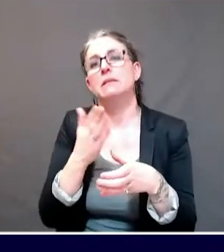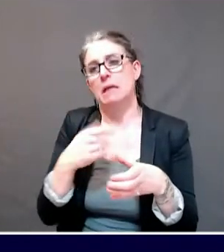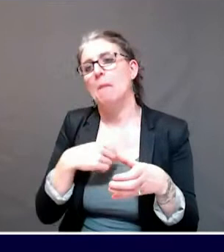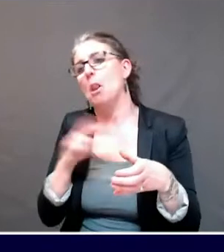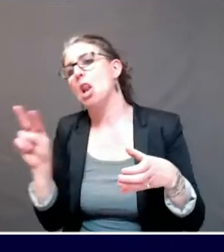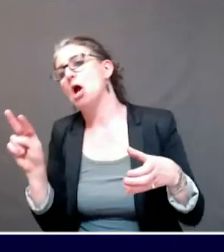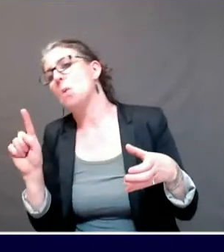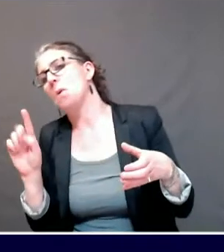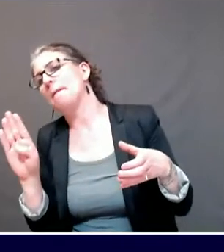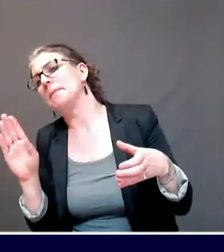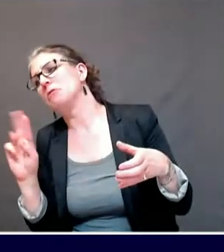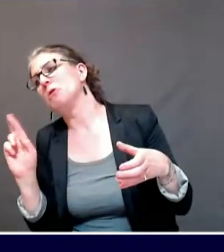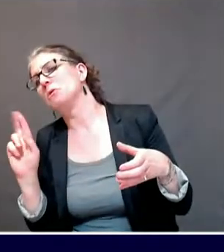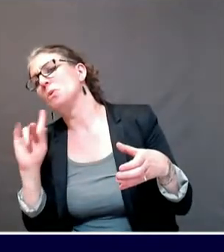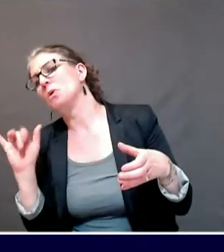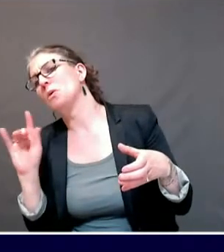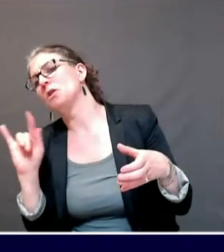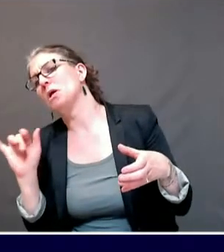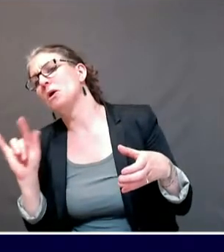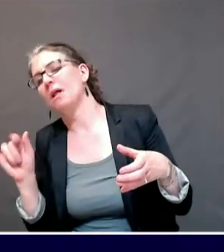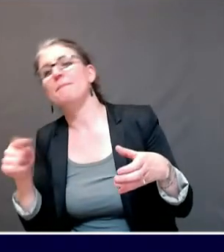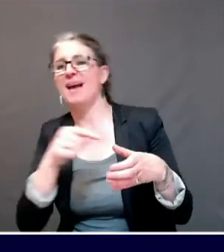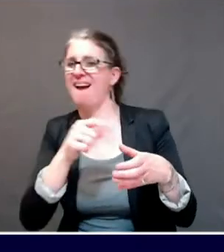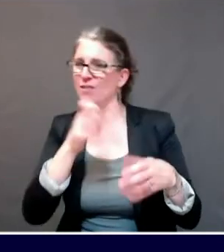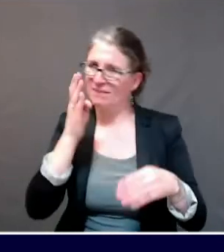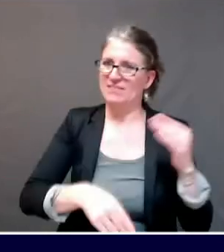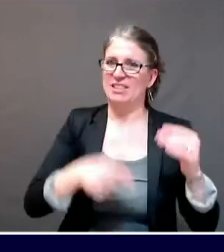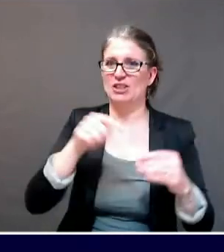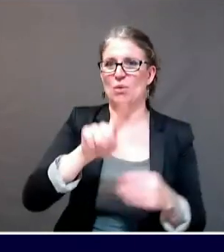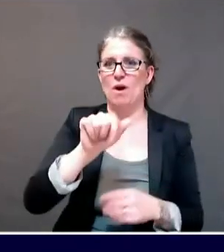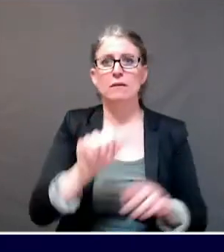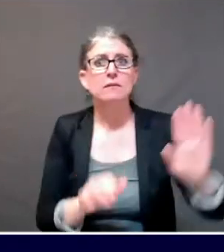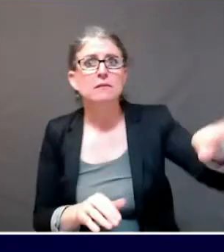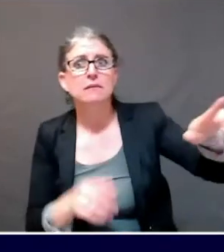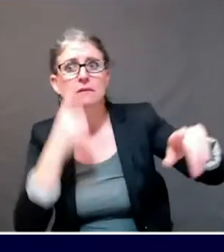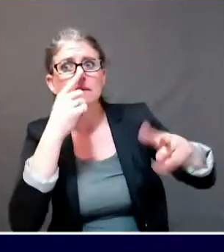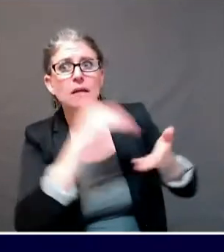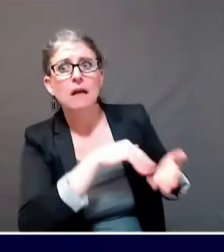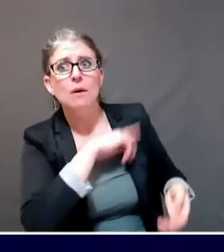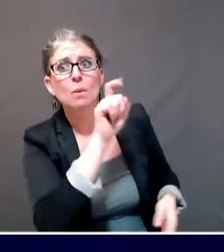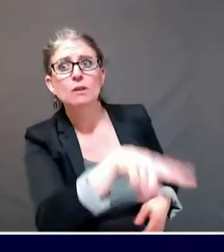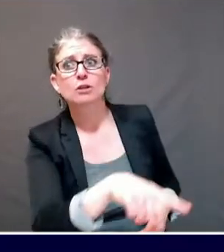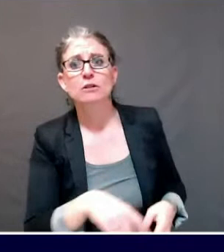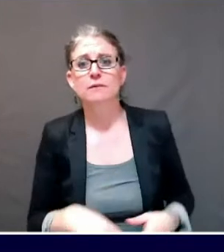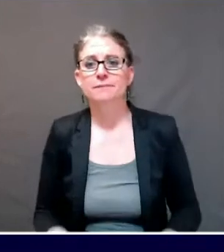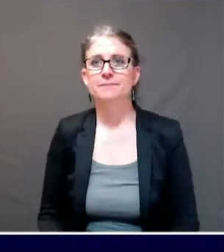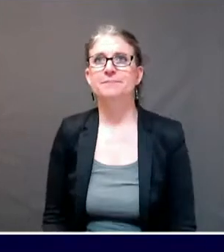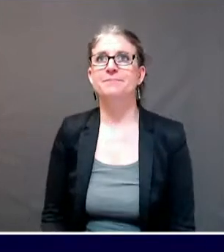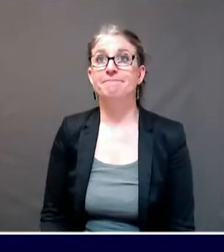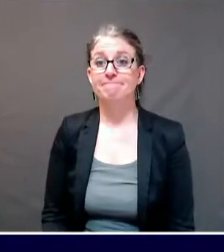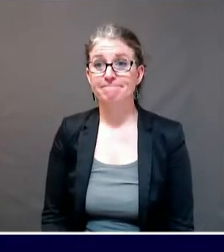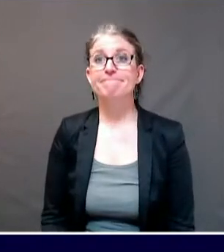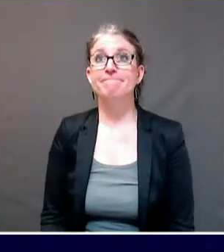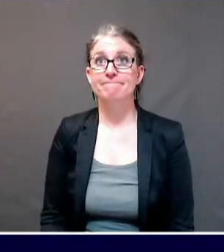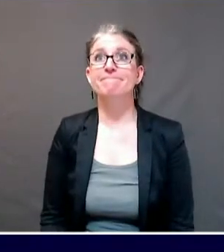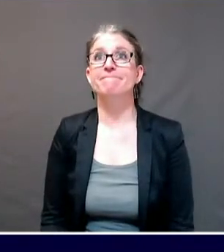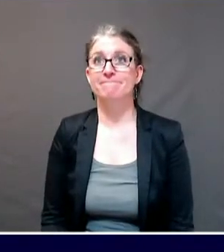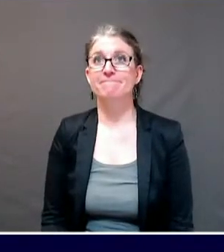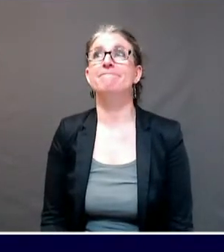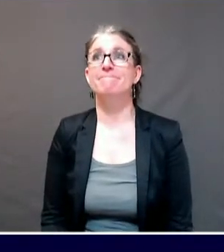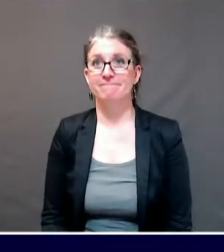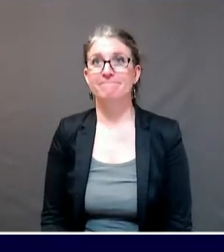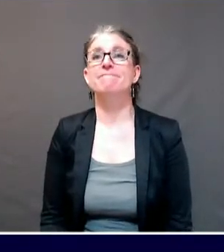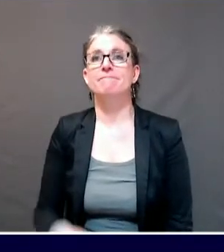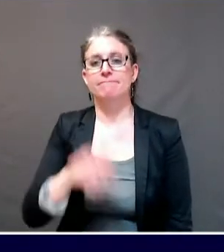If I could just squeeze something in real quick. I know you're talking about vaccine supplies, and it's not coming in as quickly as you would